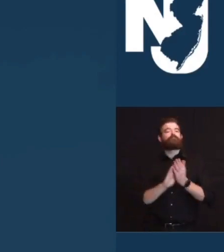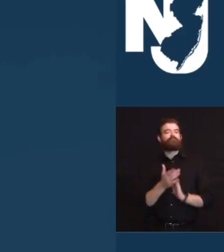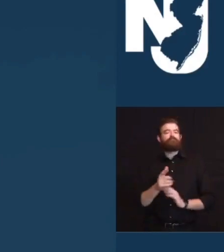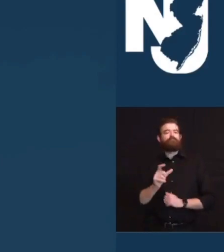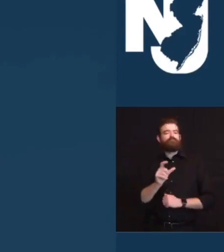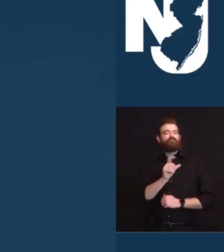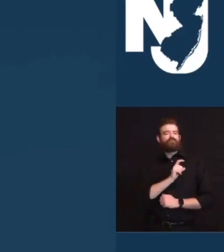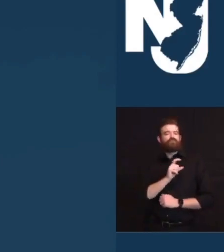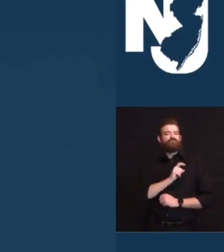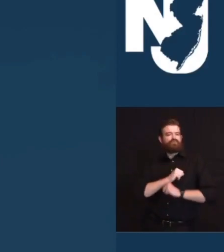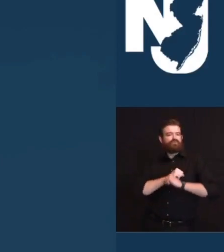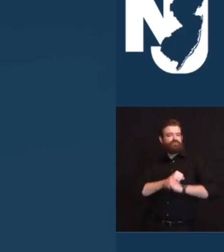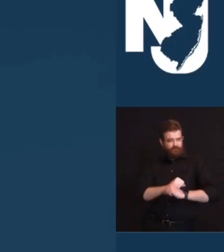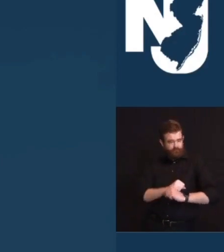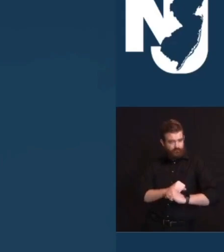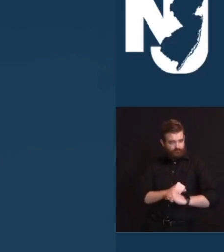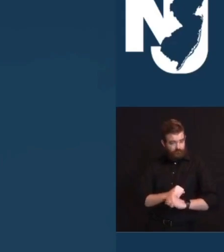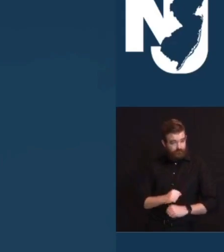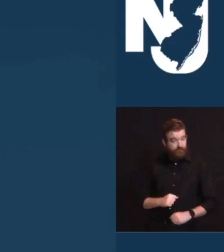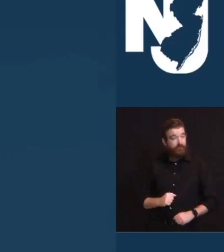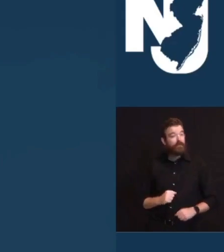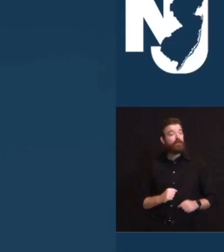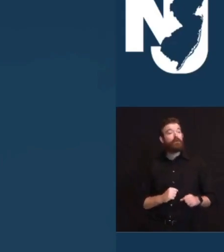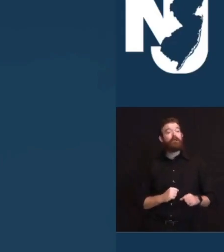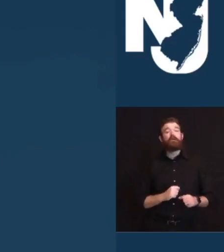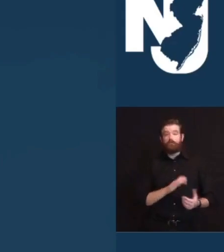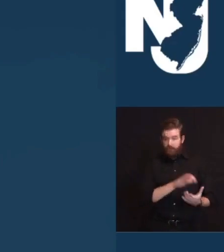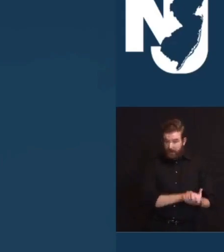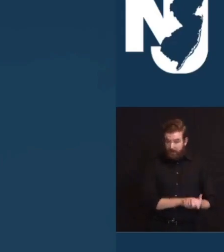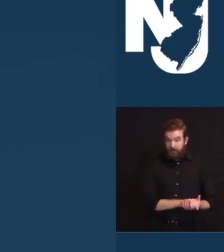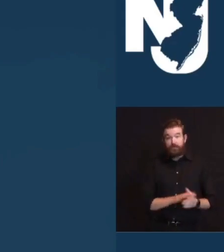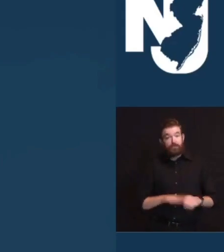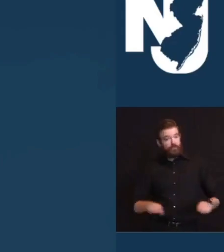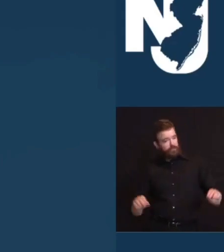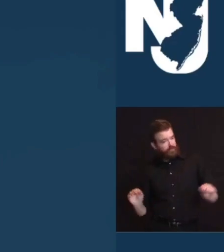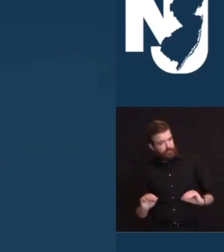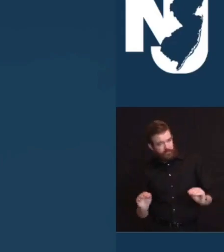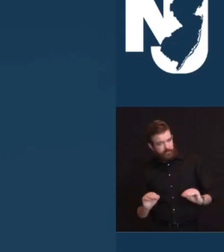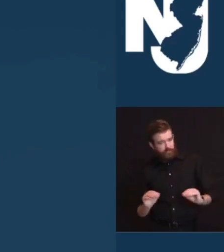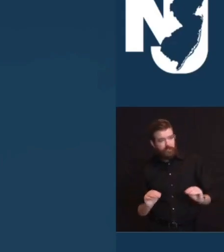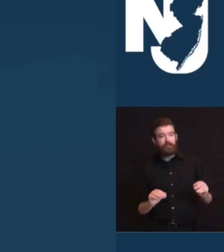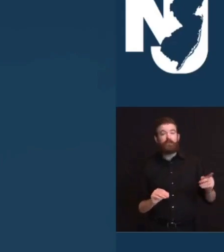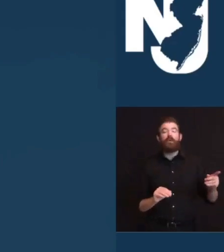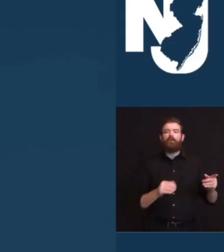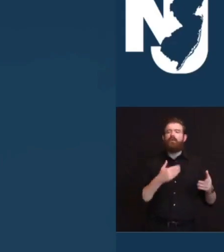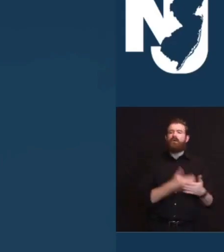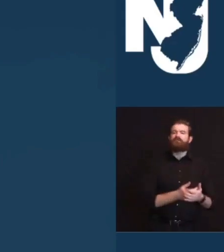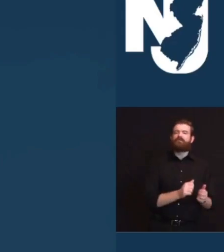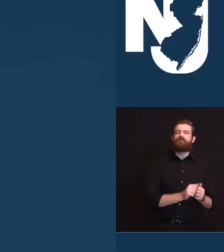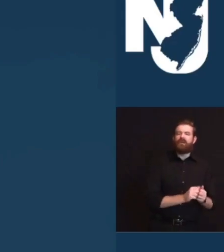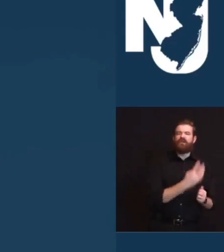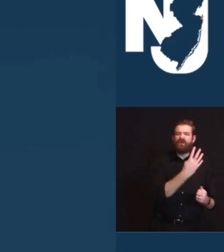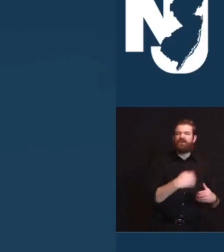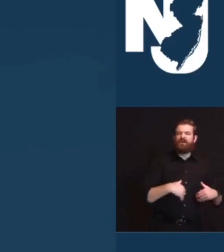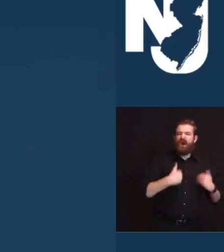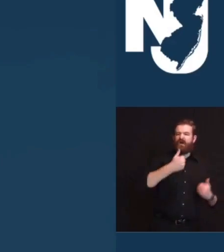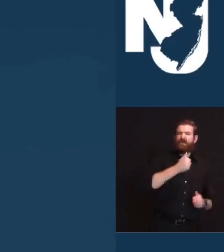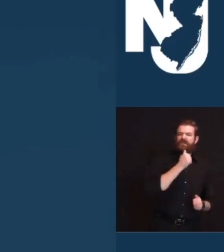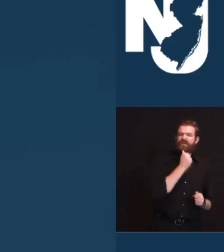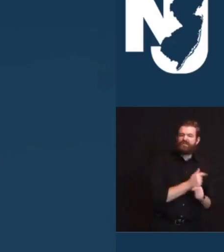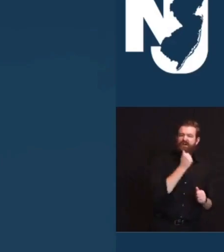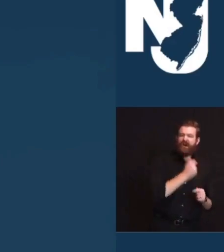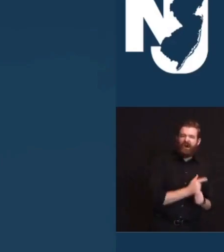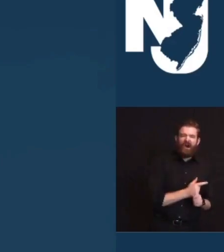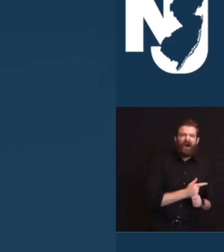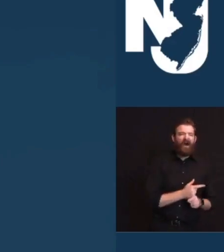children, but he always remained close with his 4 younger sisters, and he had a knack of being able to make friends everywhere he